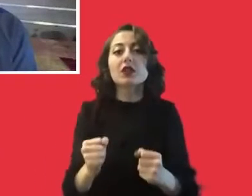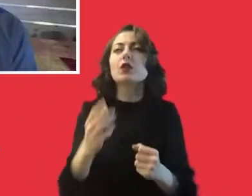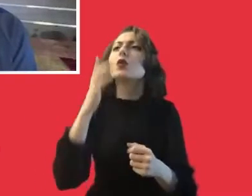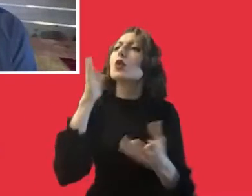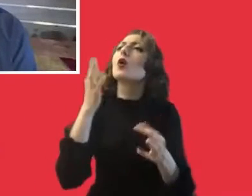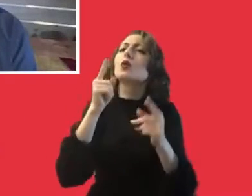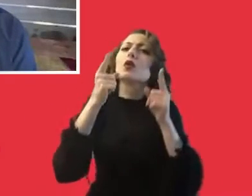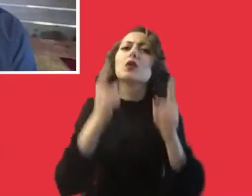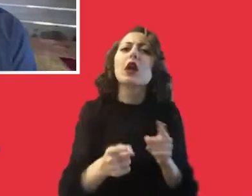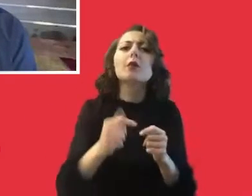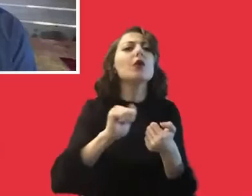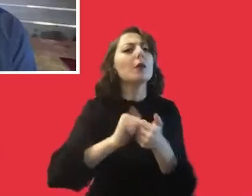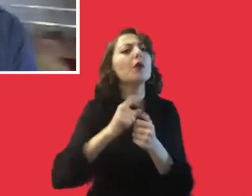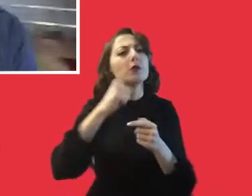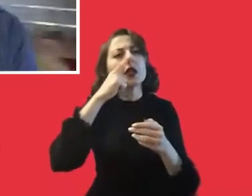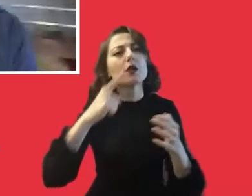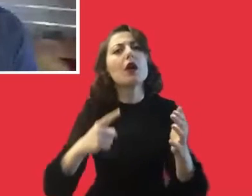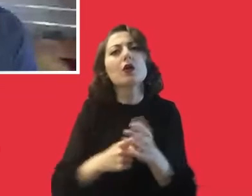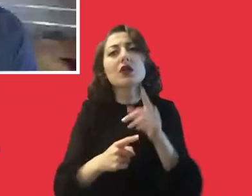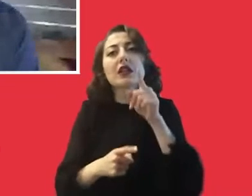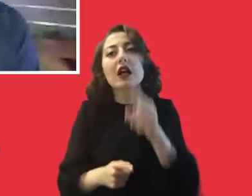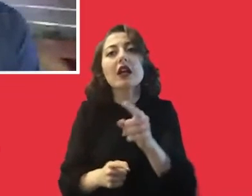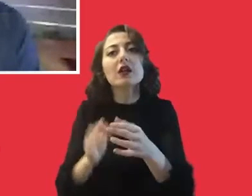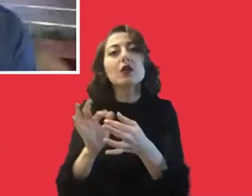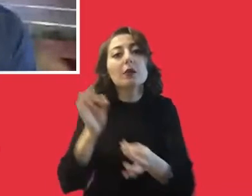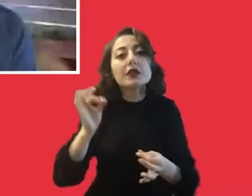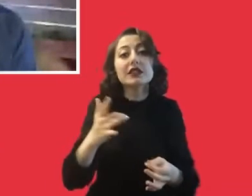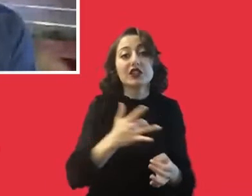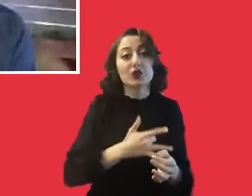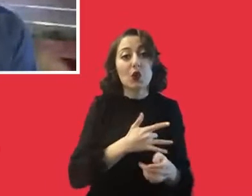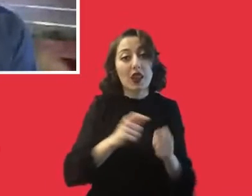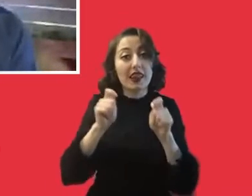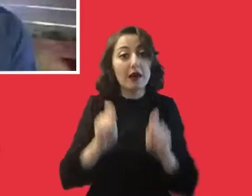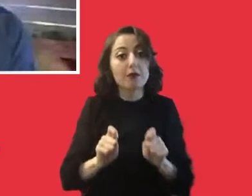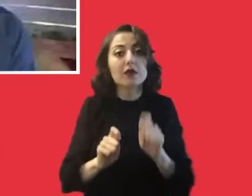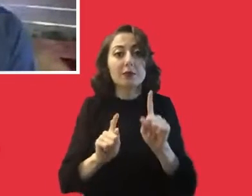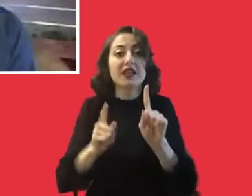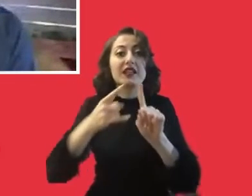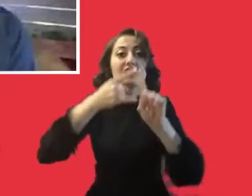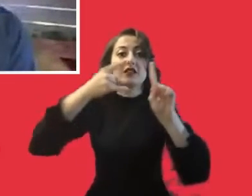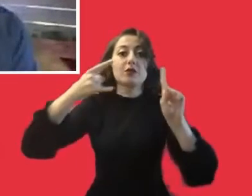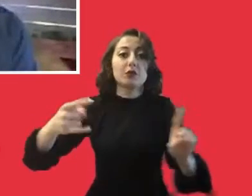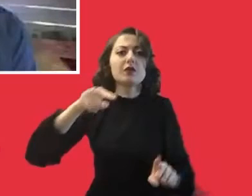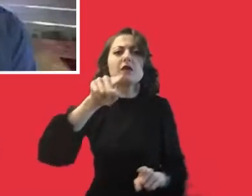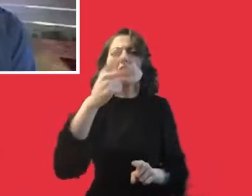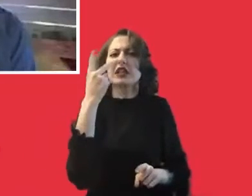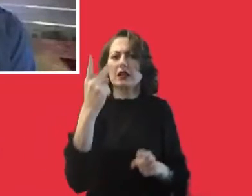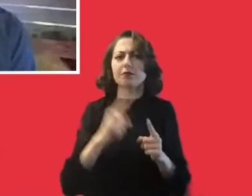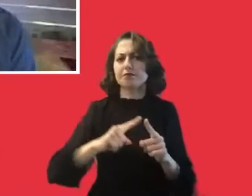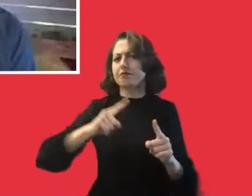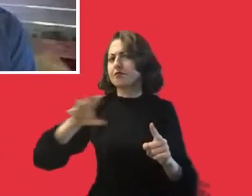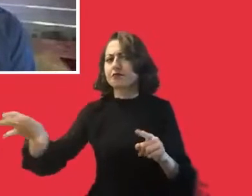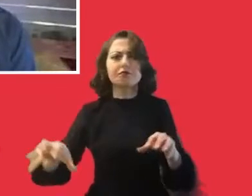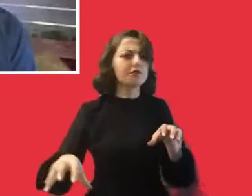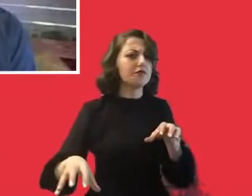who are listening, and sports is being used as a tool, and over that tool we are volunteering. And when we look at two